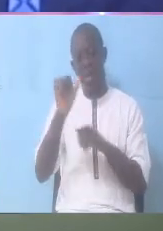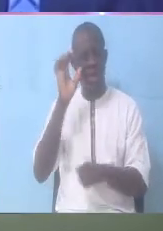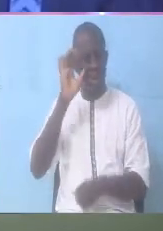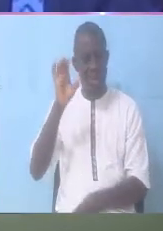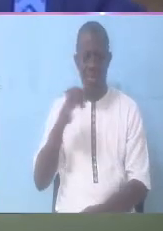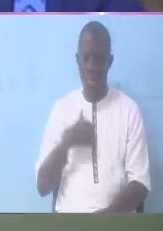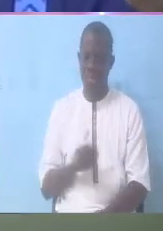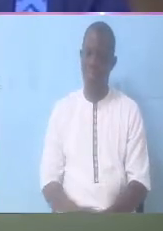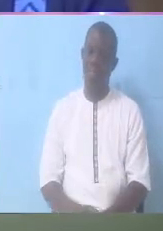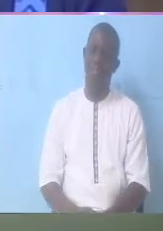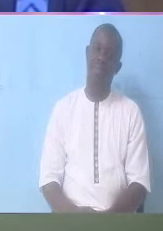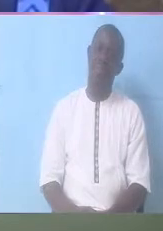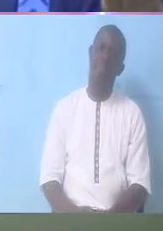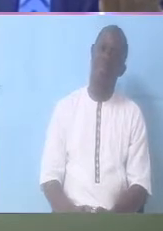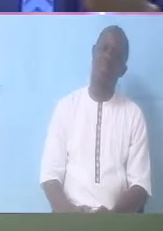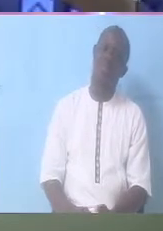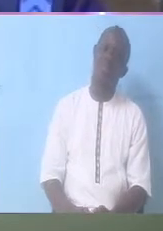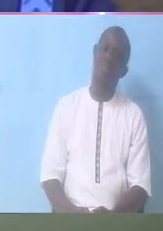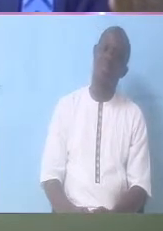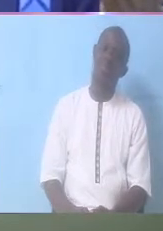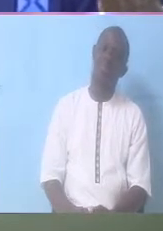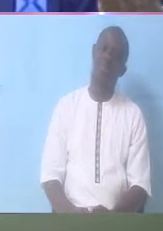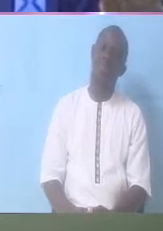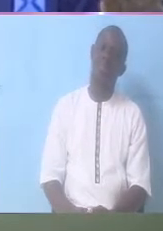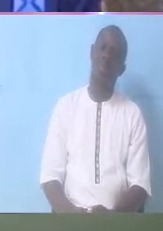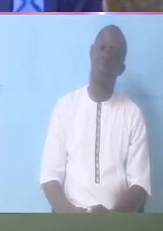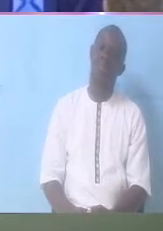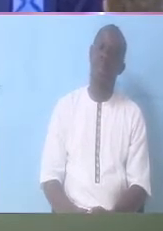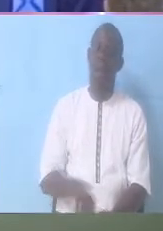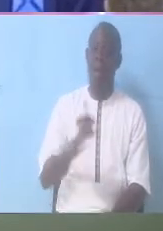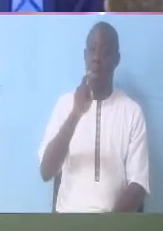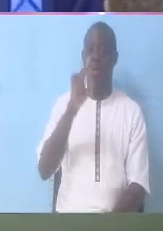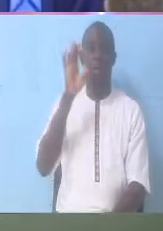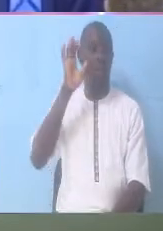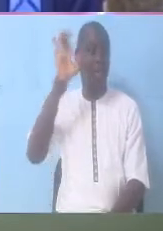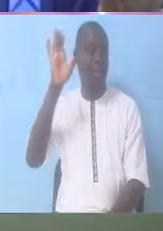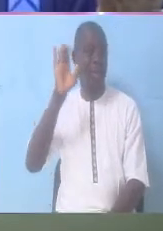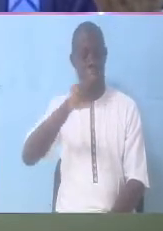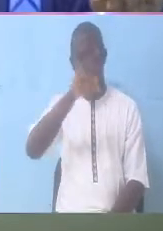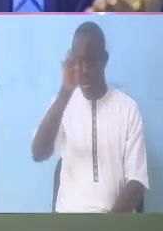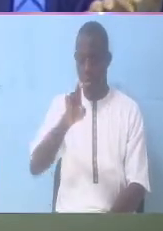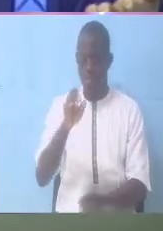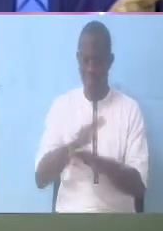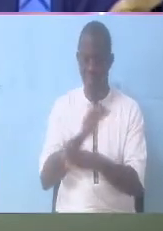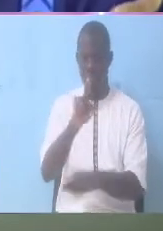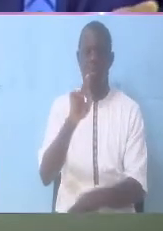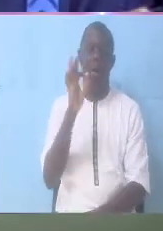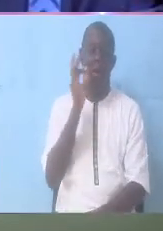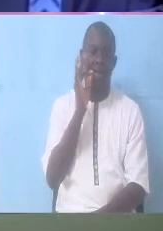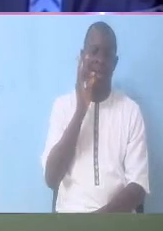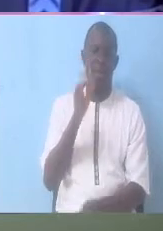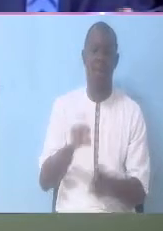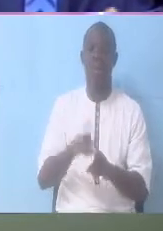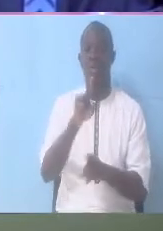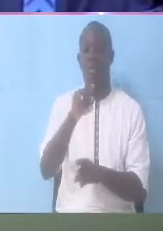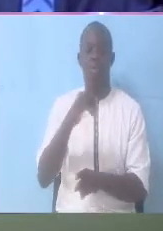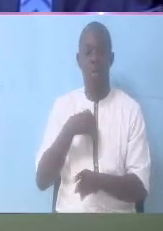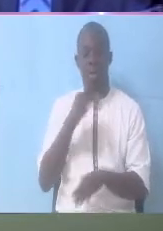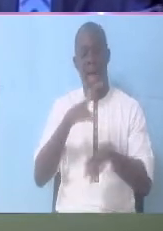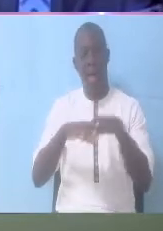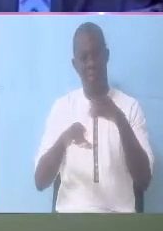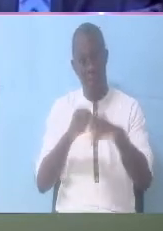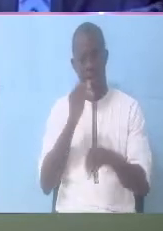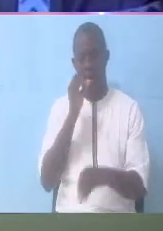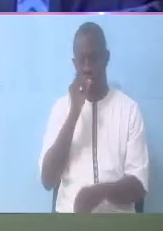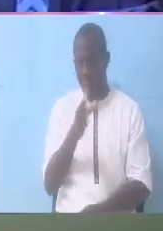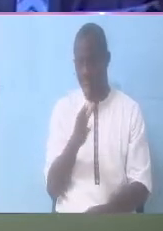from them. You have to listen to the question before you answer. Yes. You are trying to avoid saying